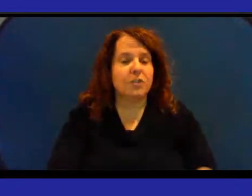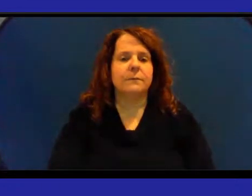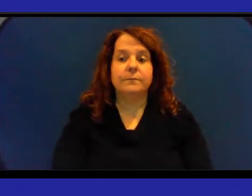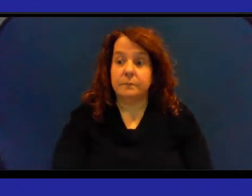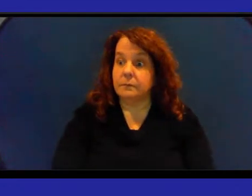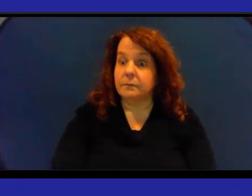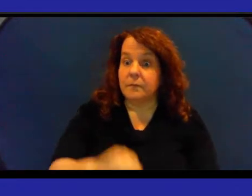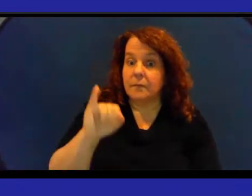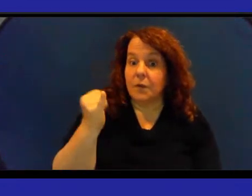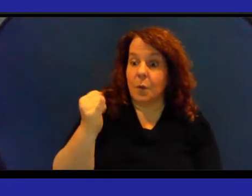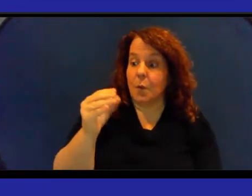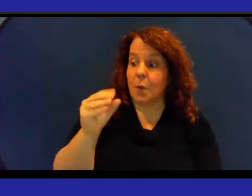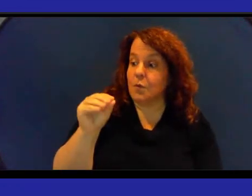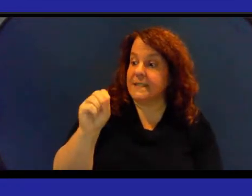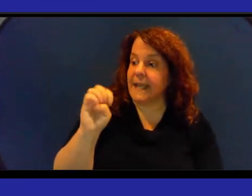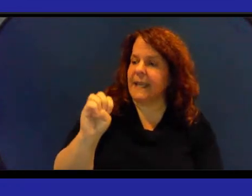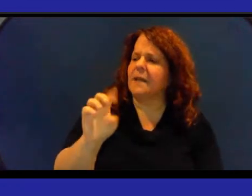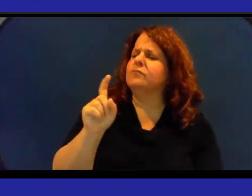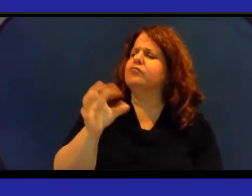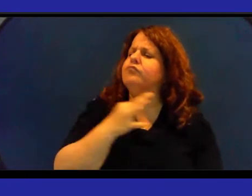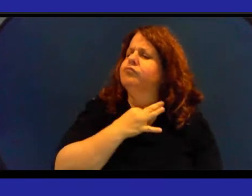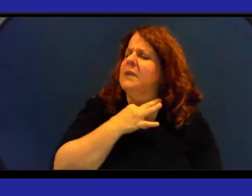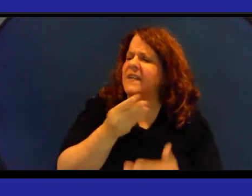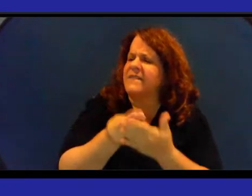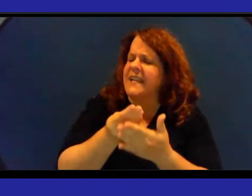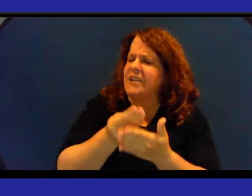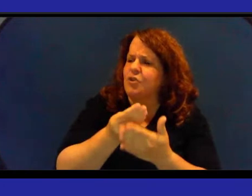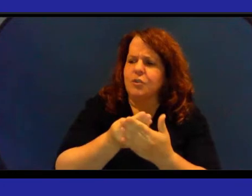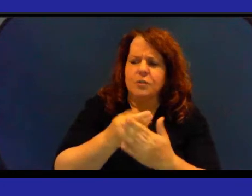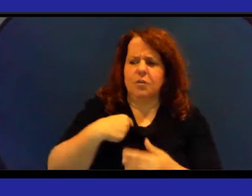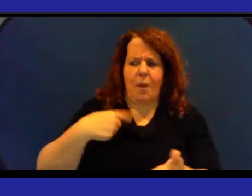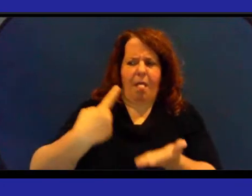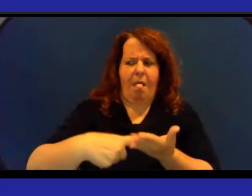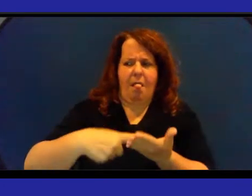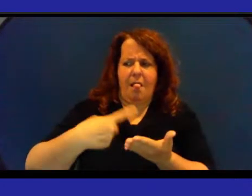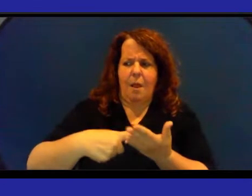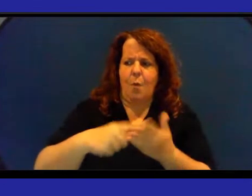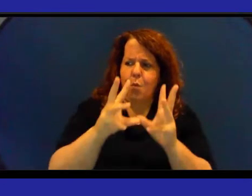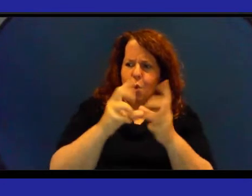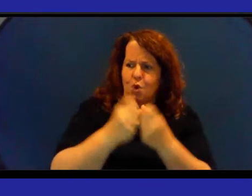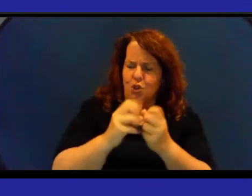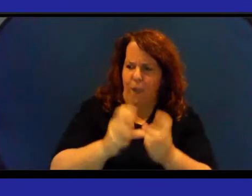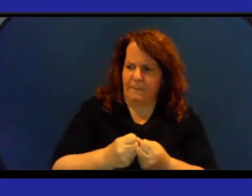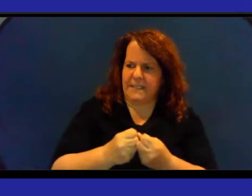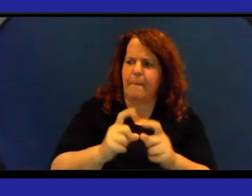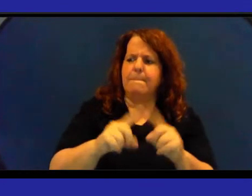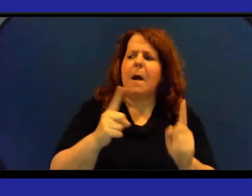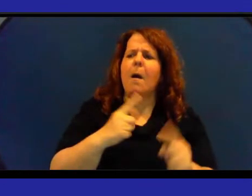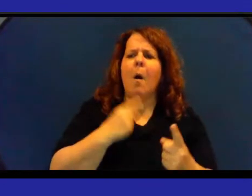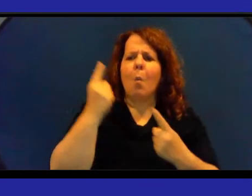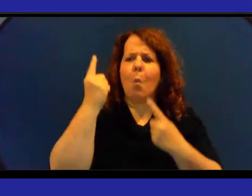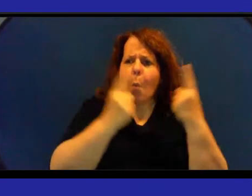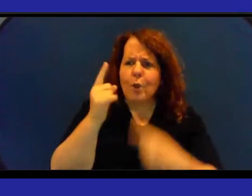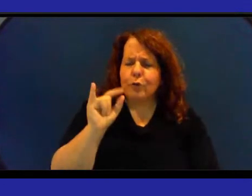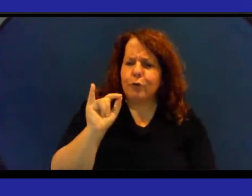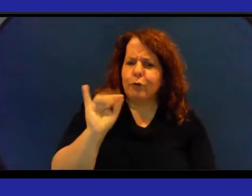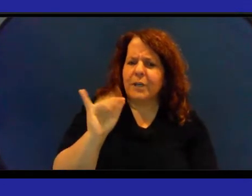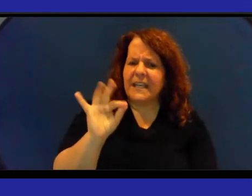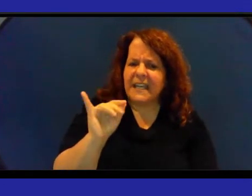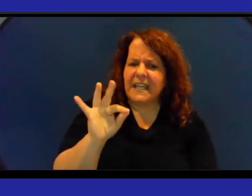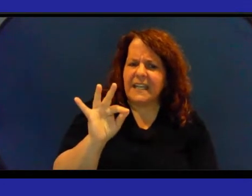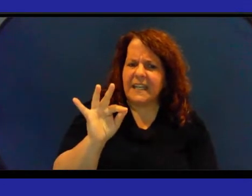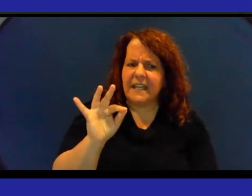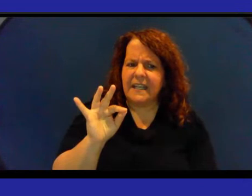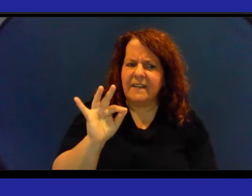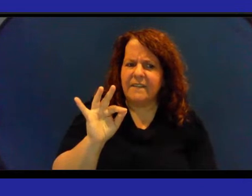Just a quick question on the financial, I know you didn't talk about the financial workshops, but I wonder whether there's a high demand for them and